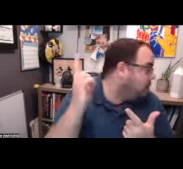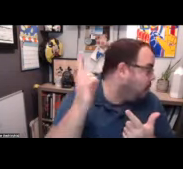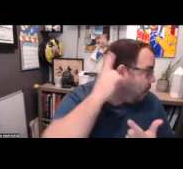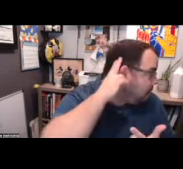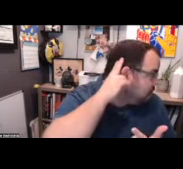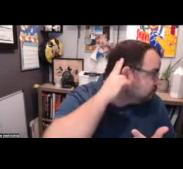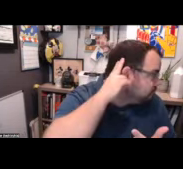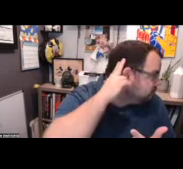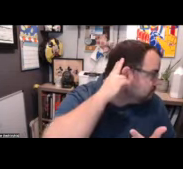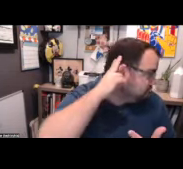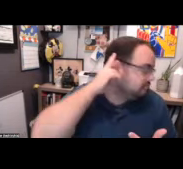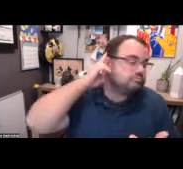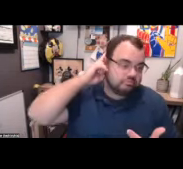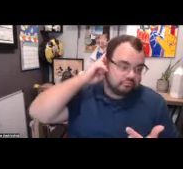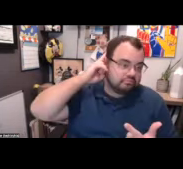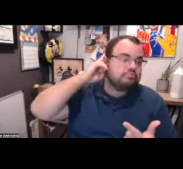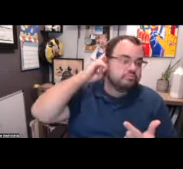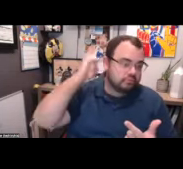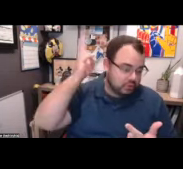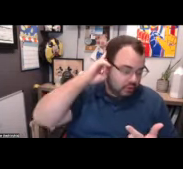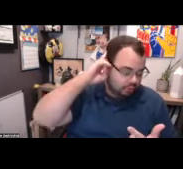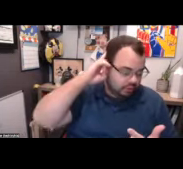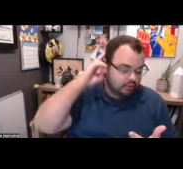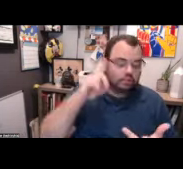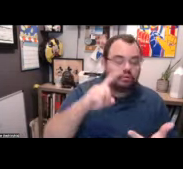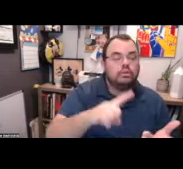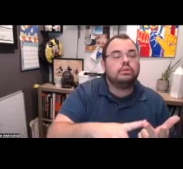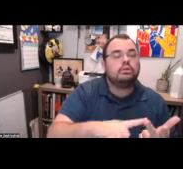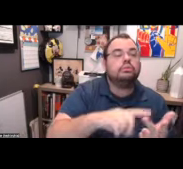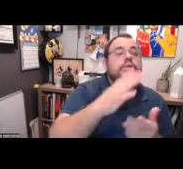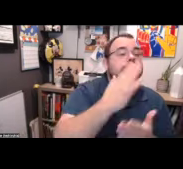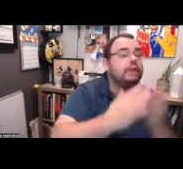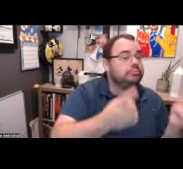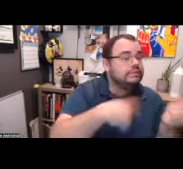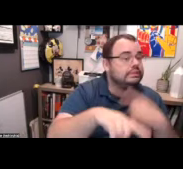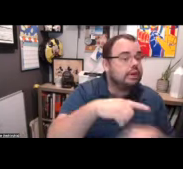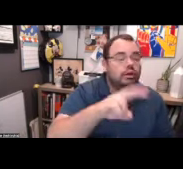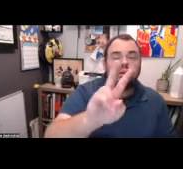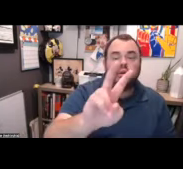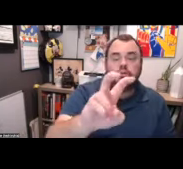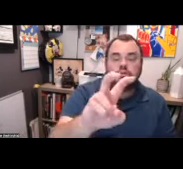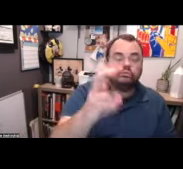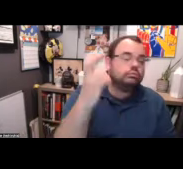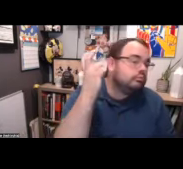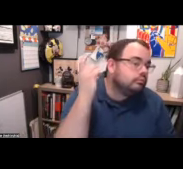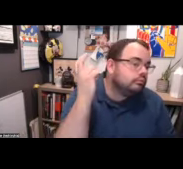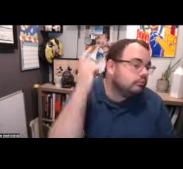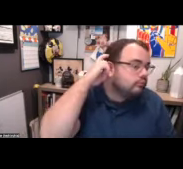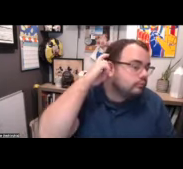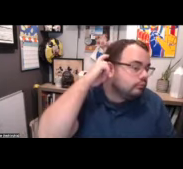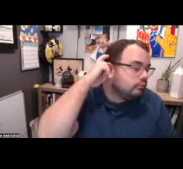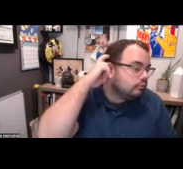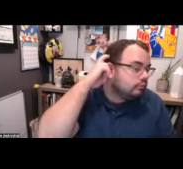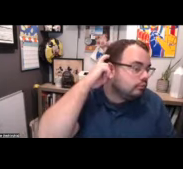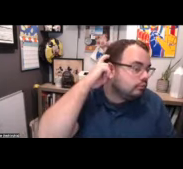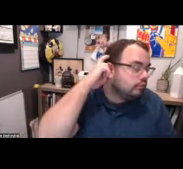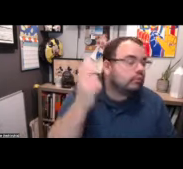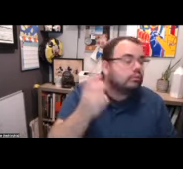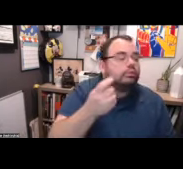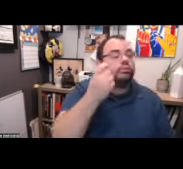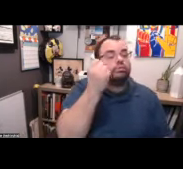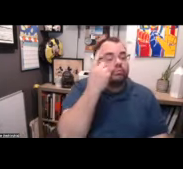Another sign is with the two fingers like this. Cochlear implant. And some people sign it with a bent